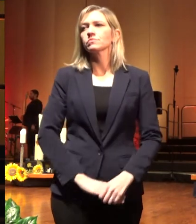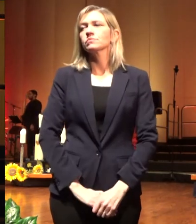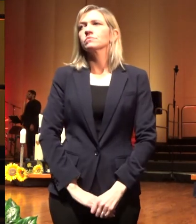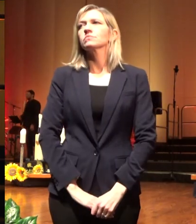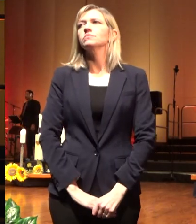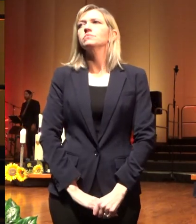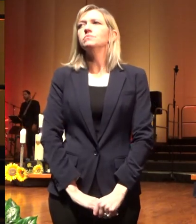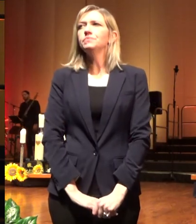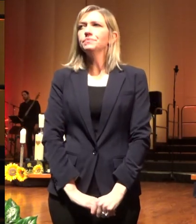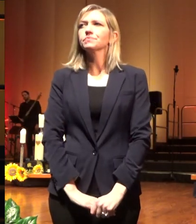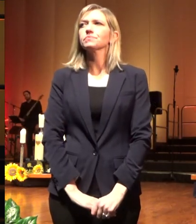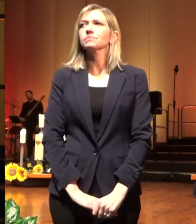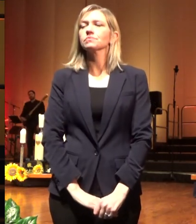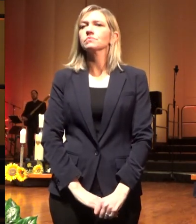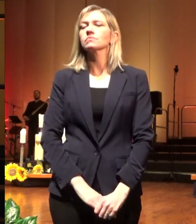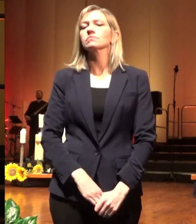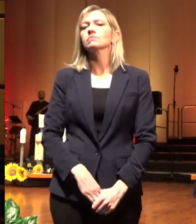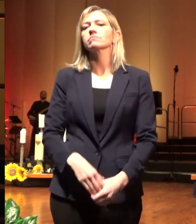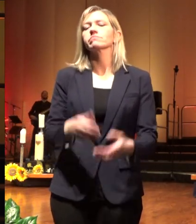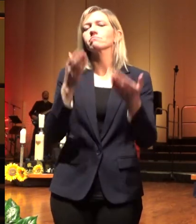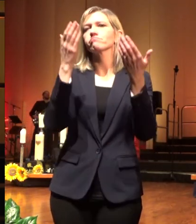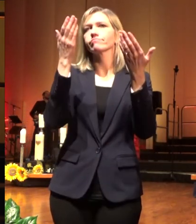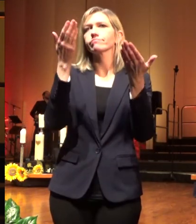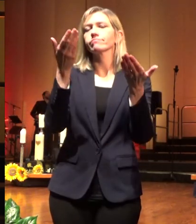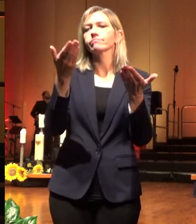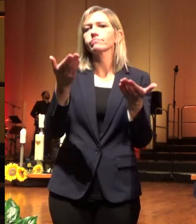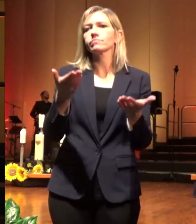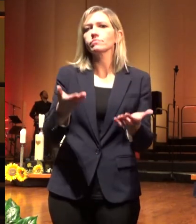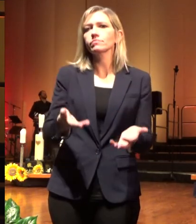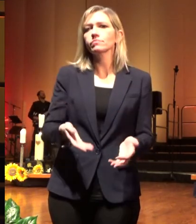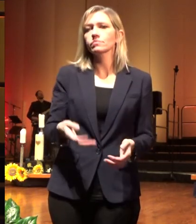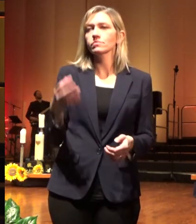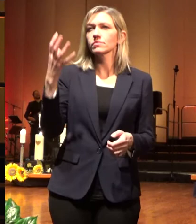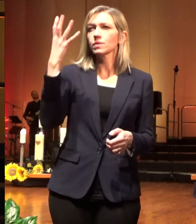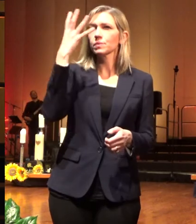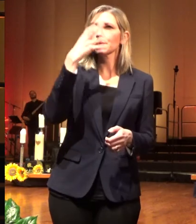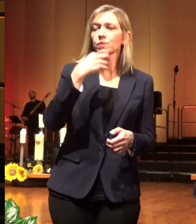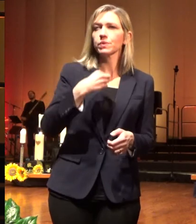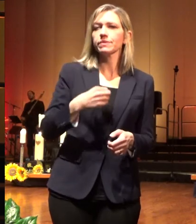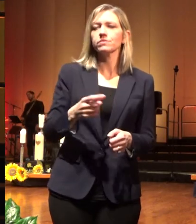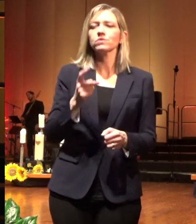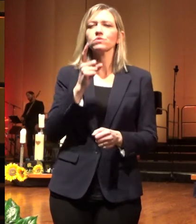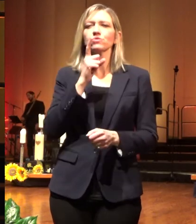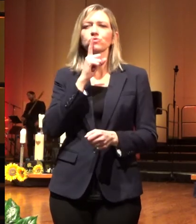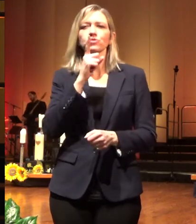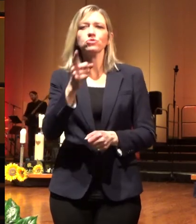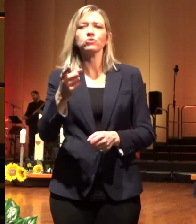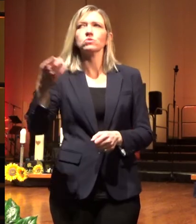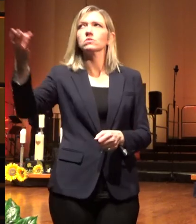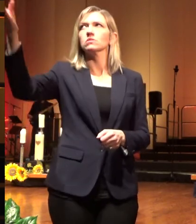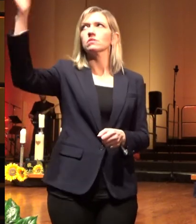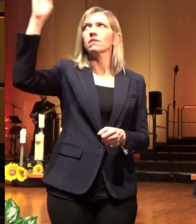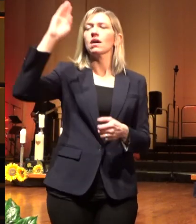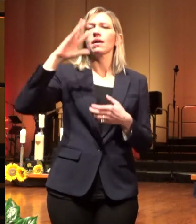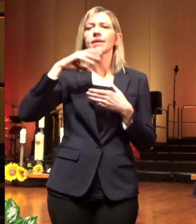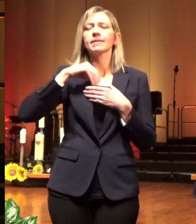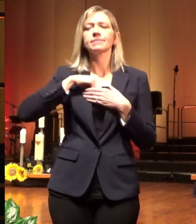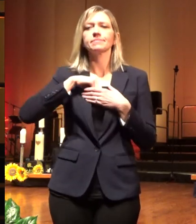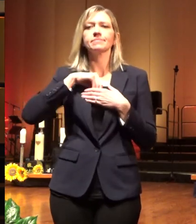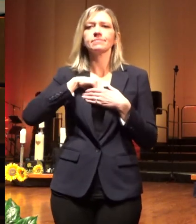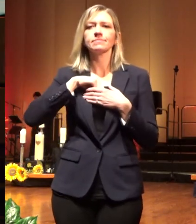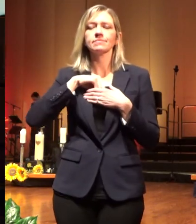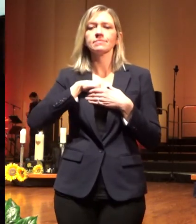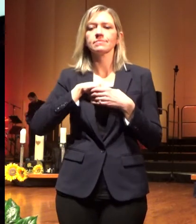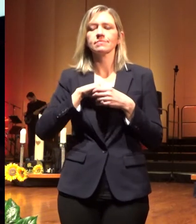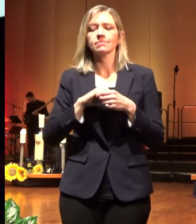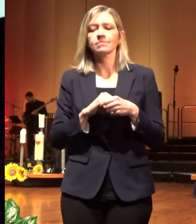You are beautiful. true and divine.